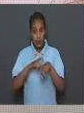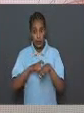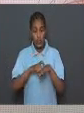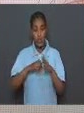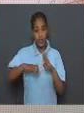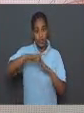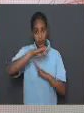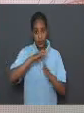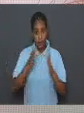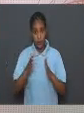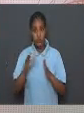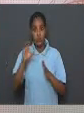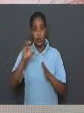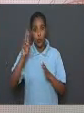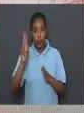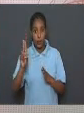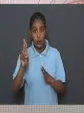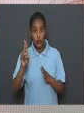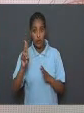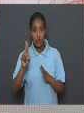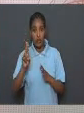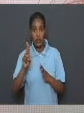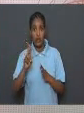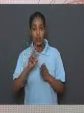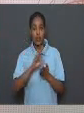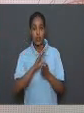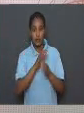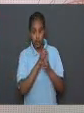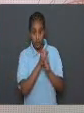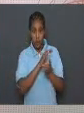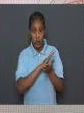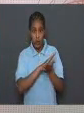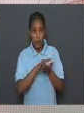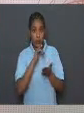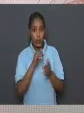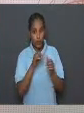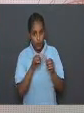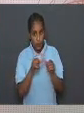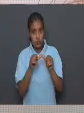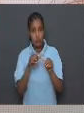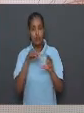the copper, along with its impurities, goes into the solution.